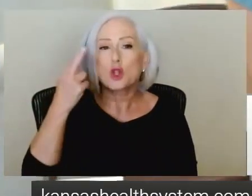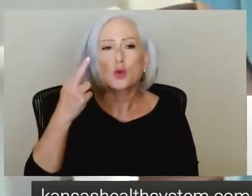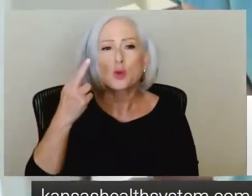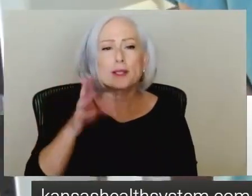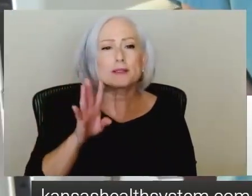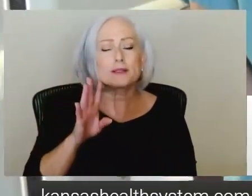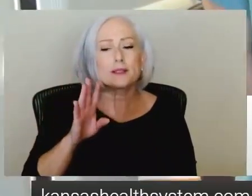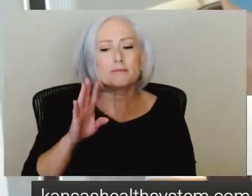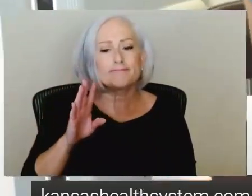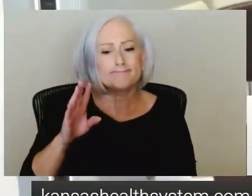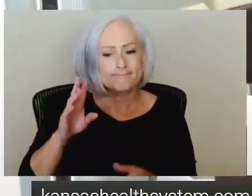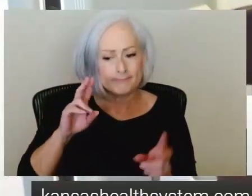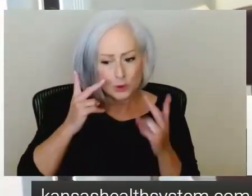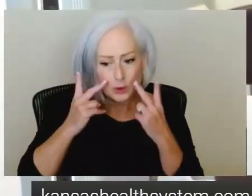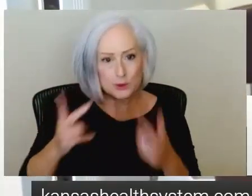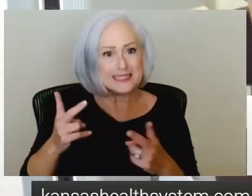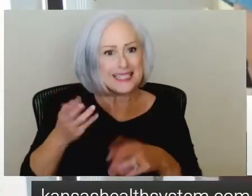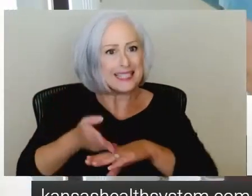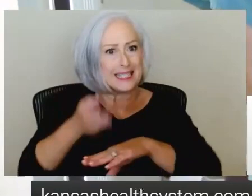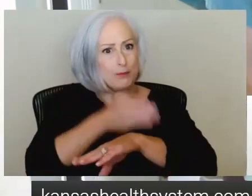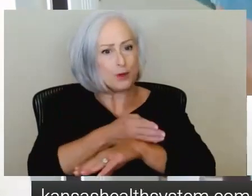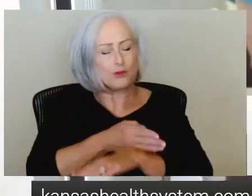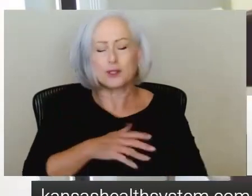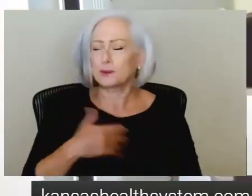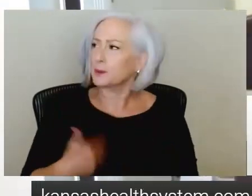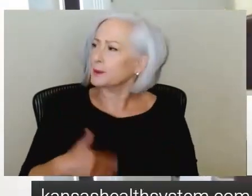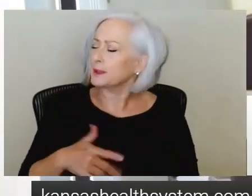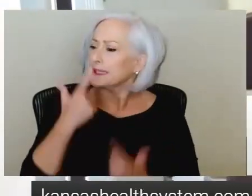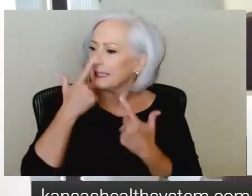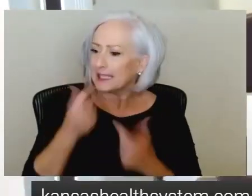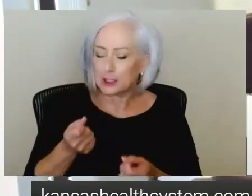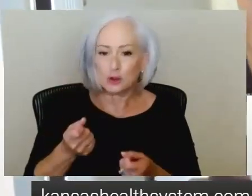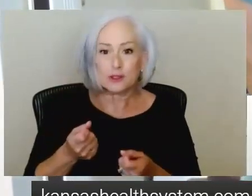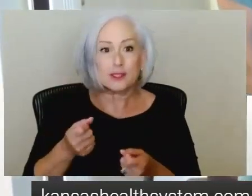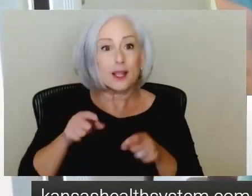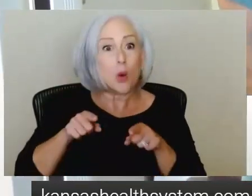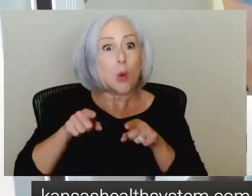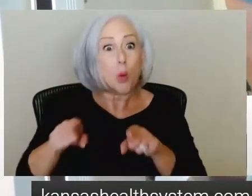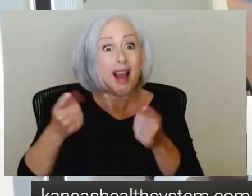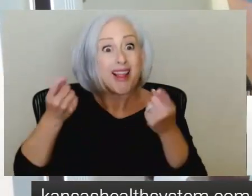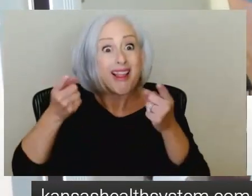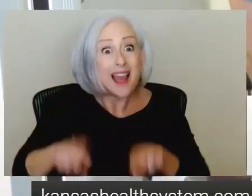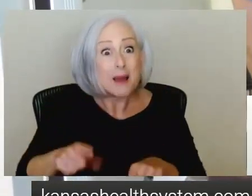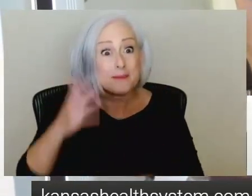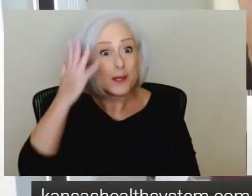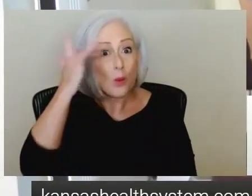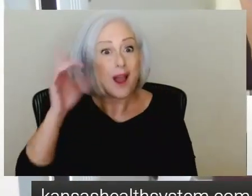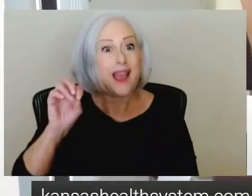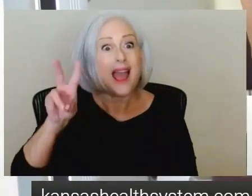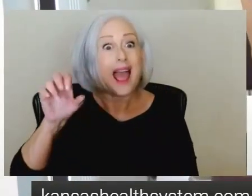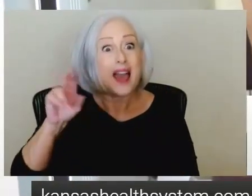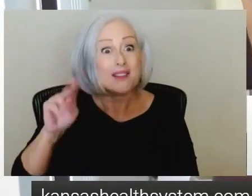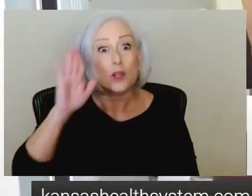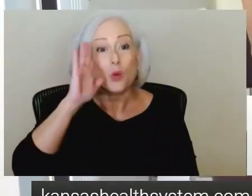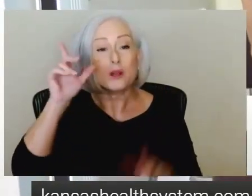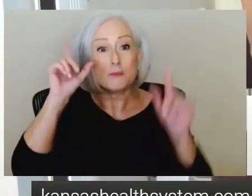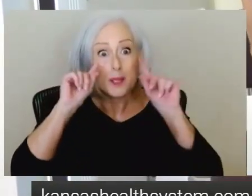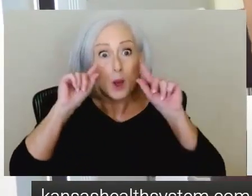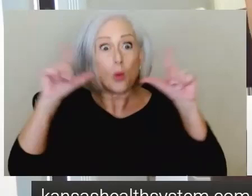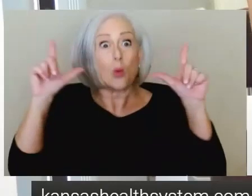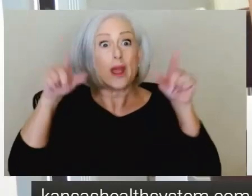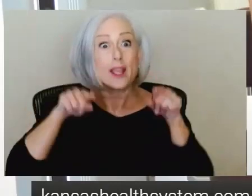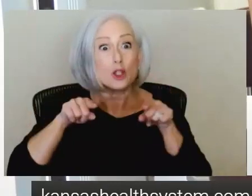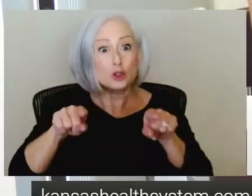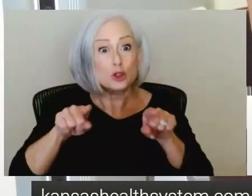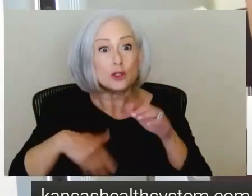they'll be able to see the improvement, this is so interesting, as it's happening, is because Evelyn's going to be awake for this whole procedure. So while